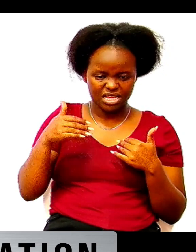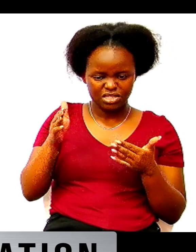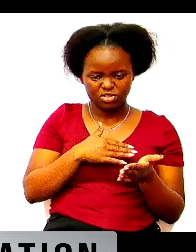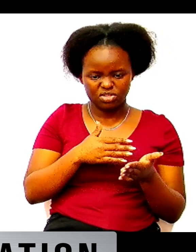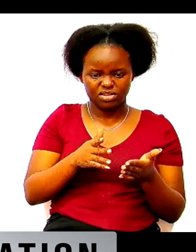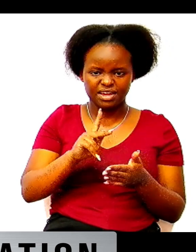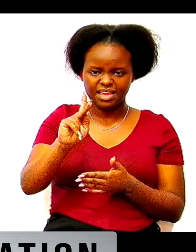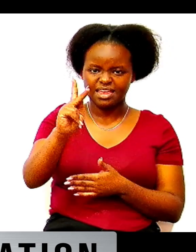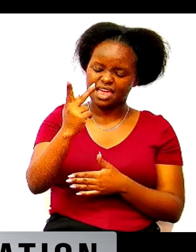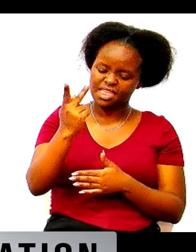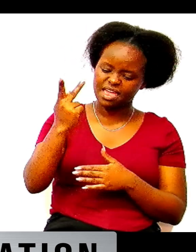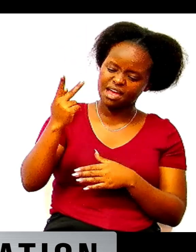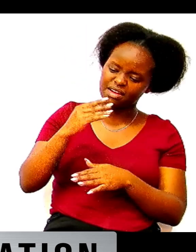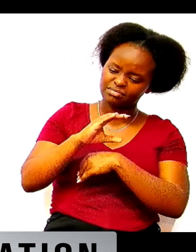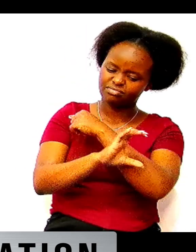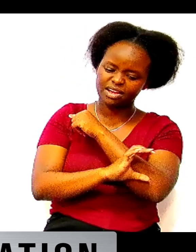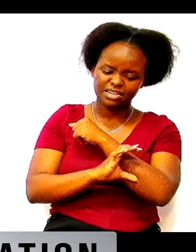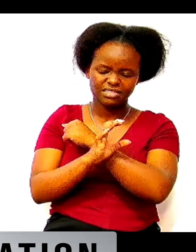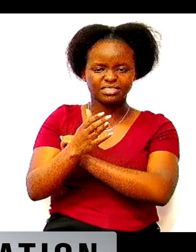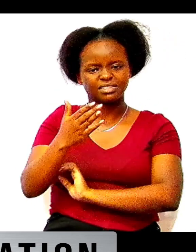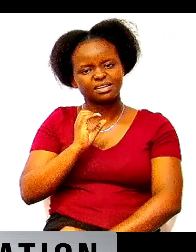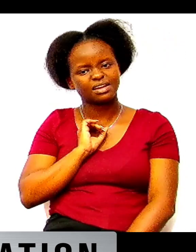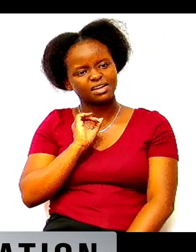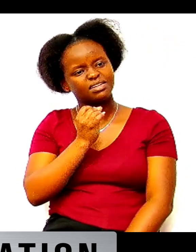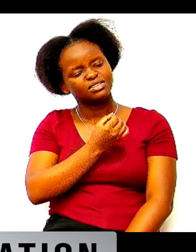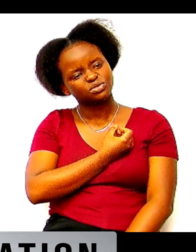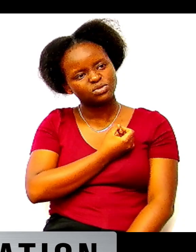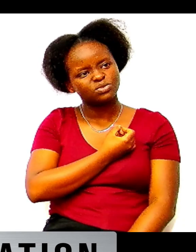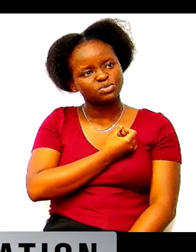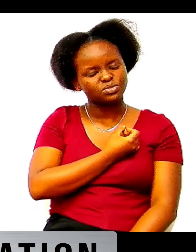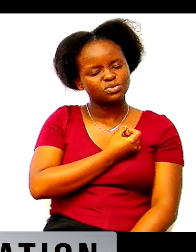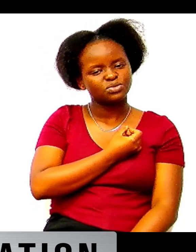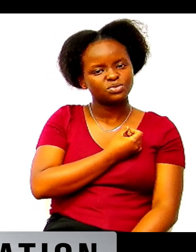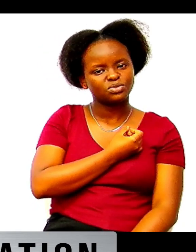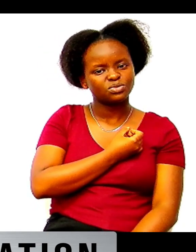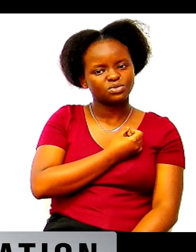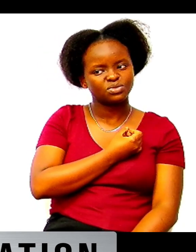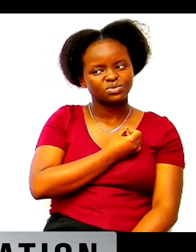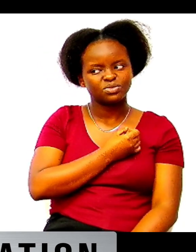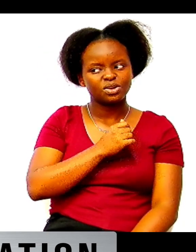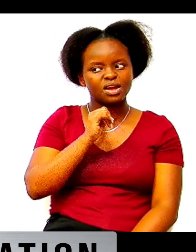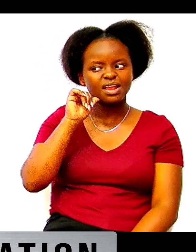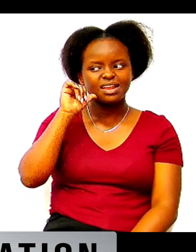Kenya nchi yetu ni mzuri,